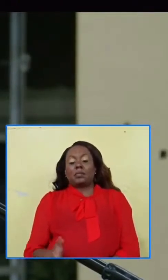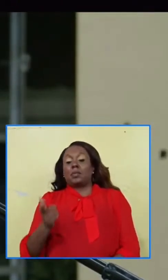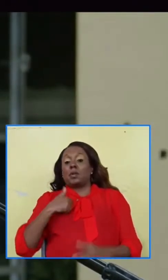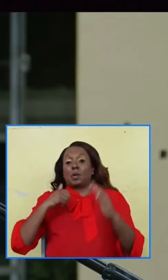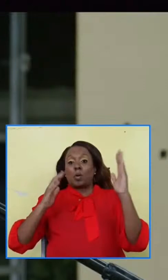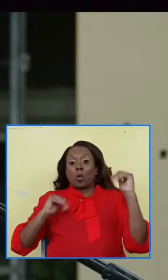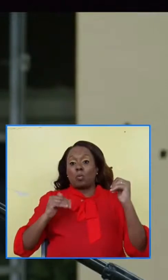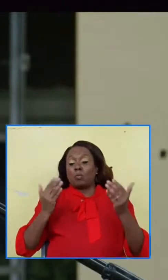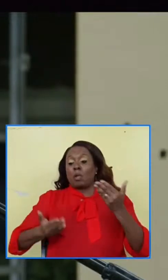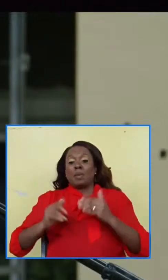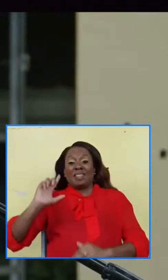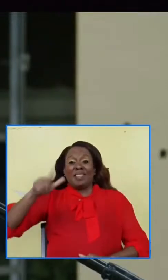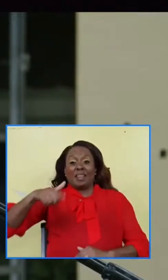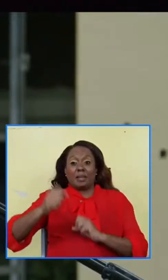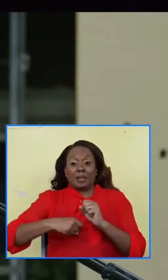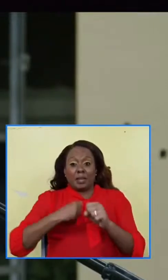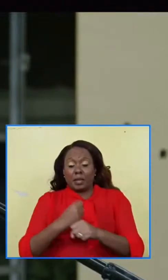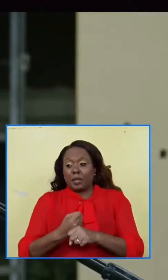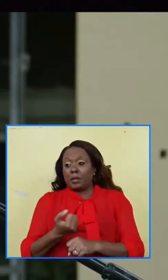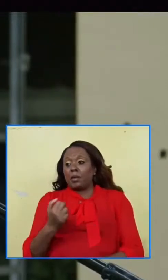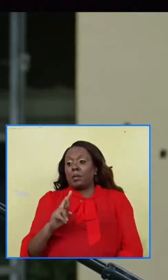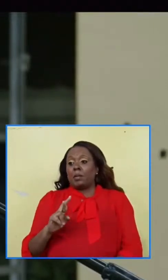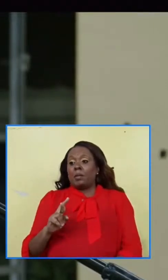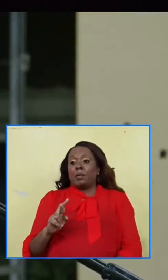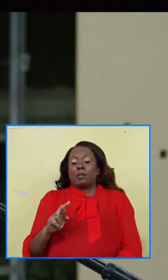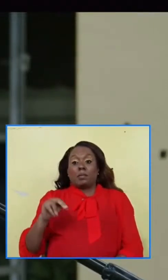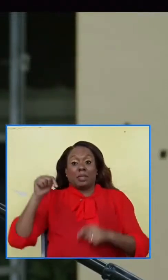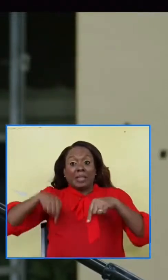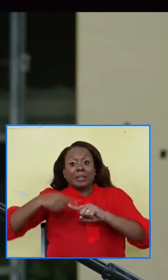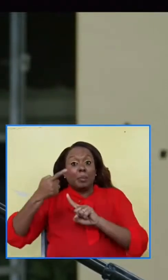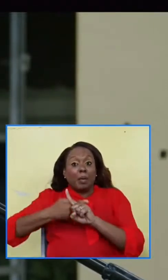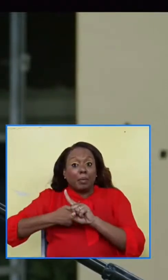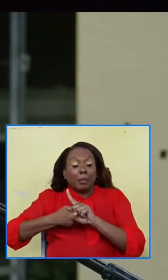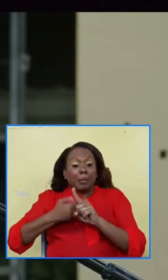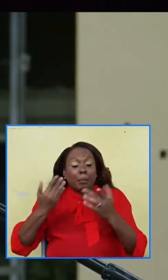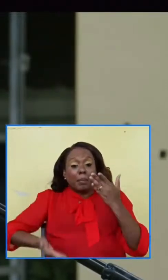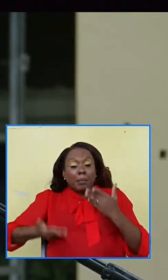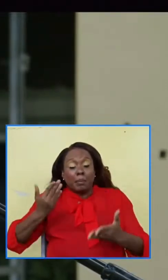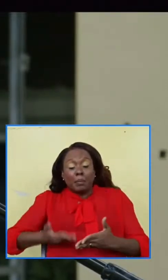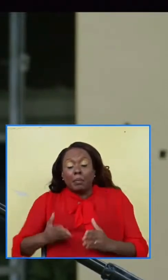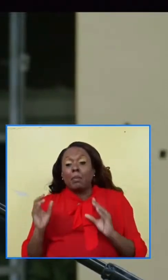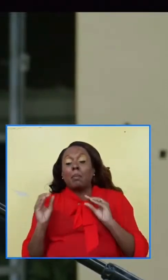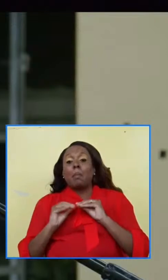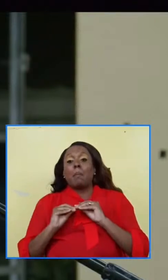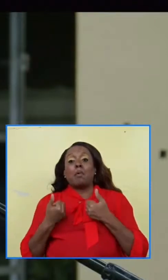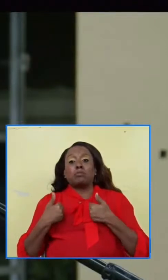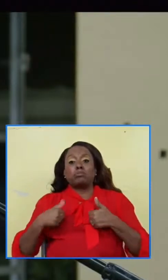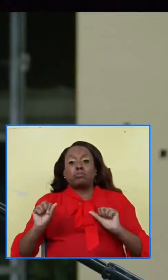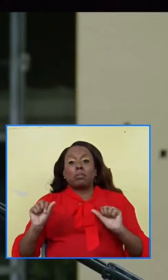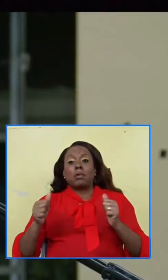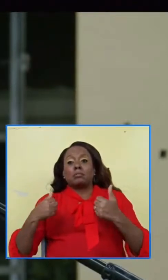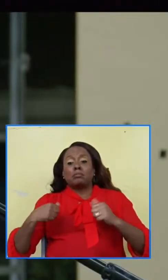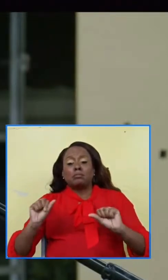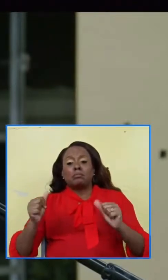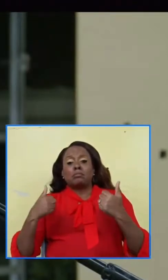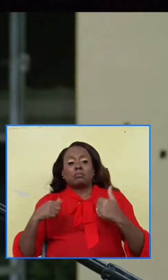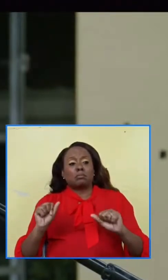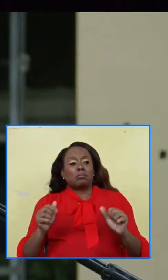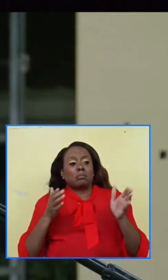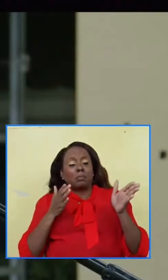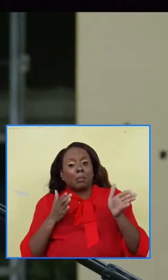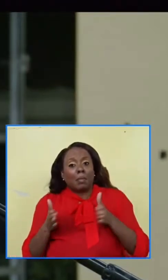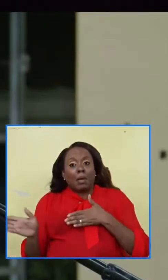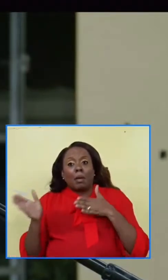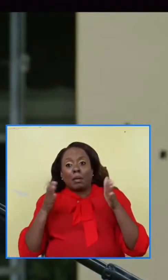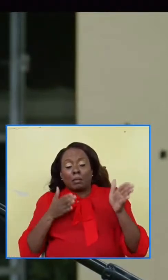the coming months or even this month that a greater effort is done to organize